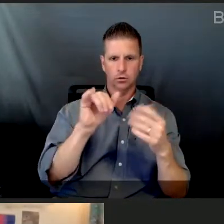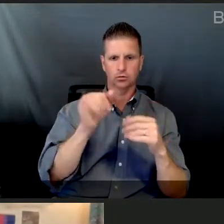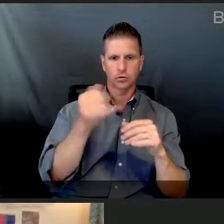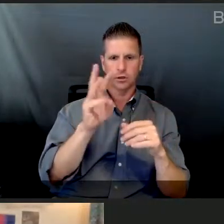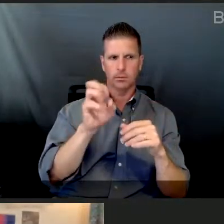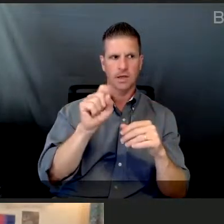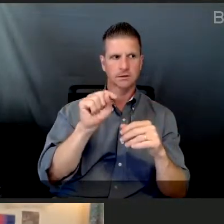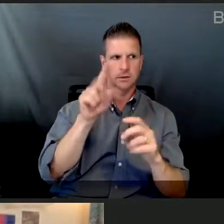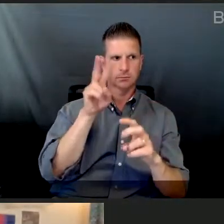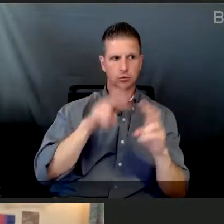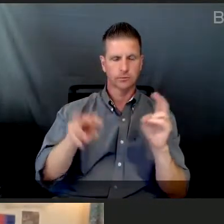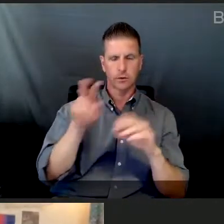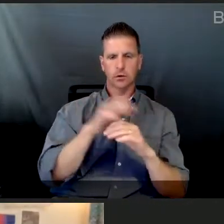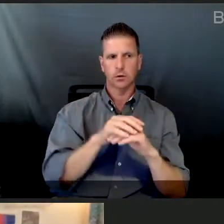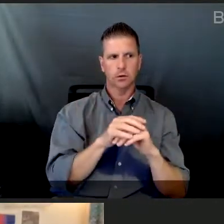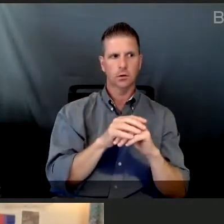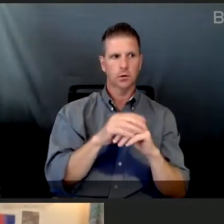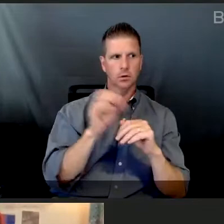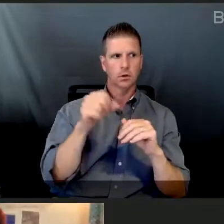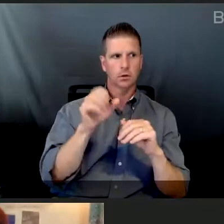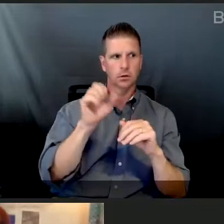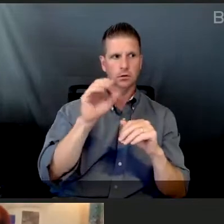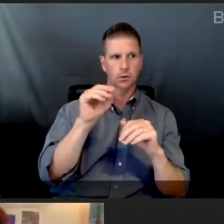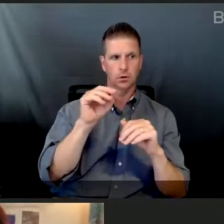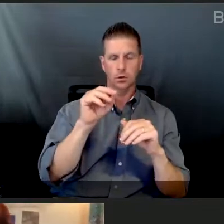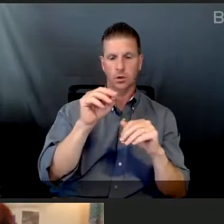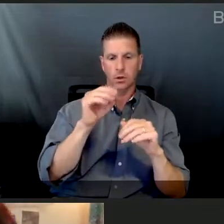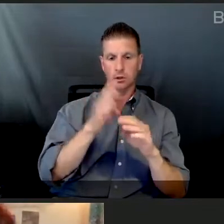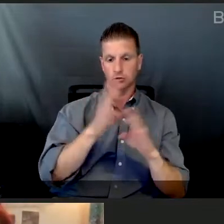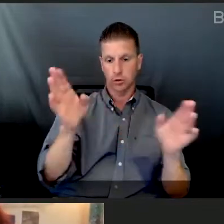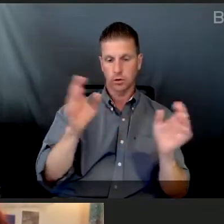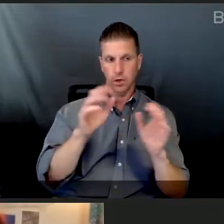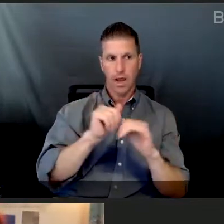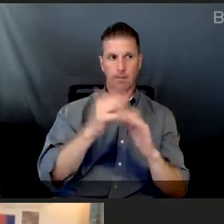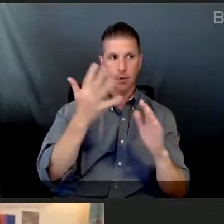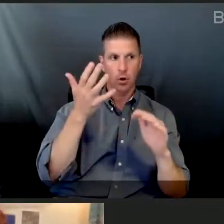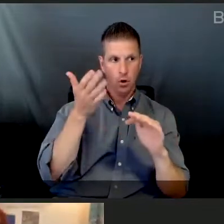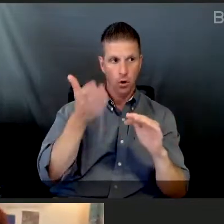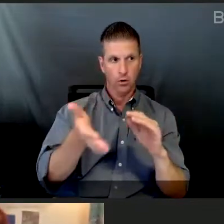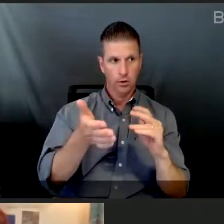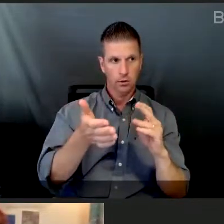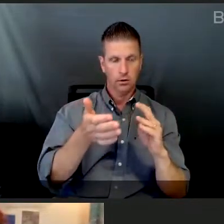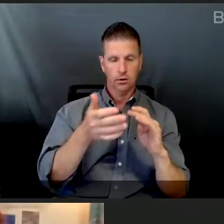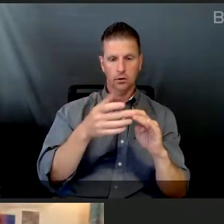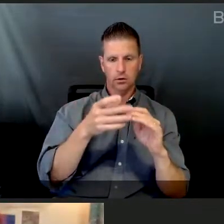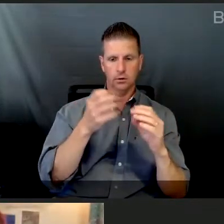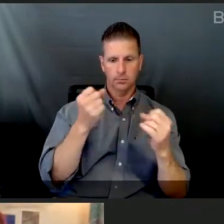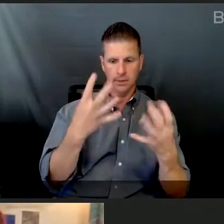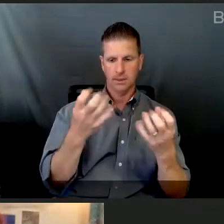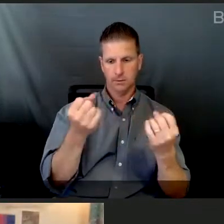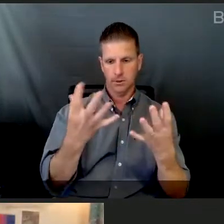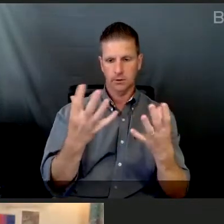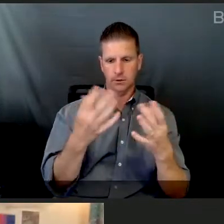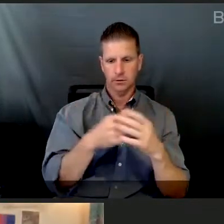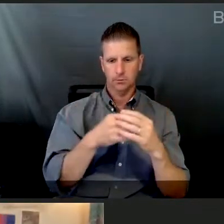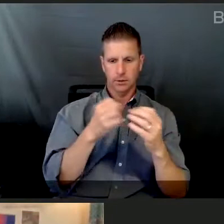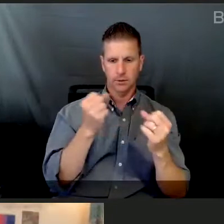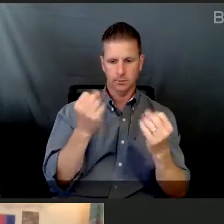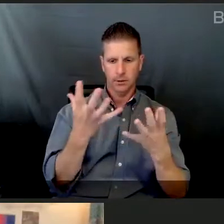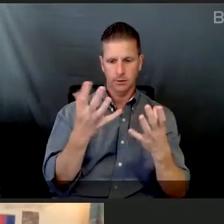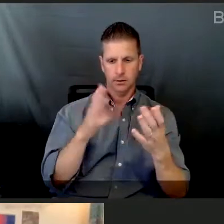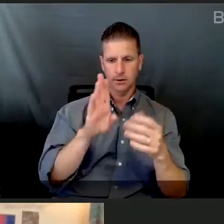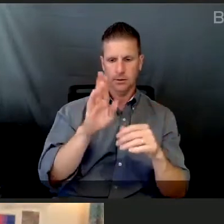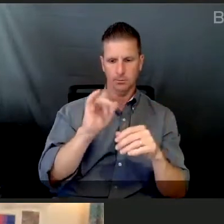JWST observed? Oh, yeah, okay. Yes, so just in general, how many are there? Many, many, many, many, many